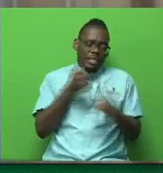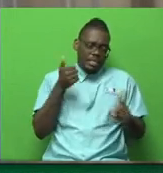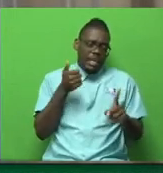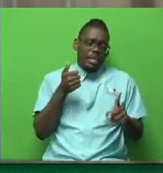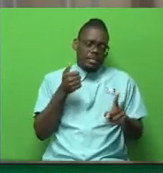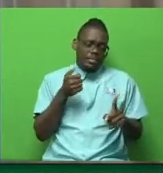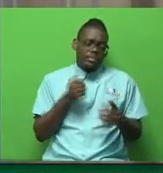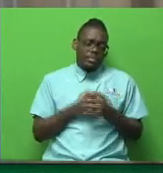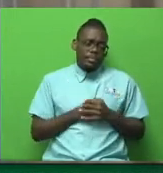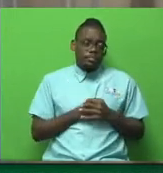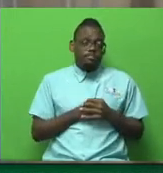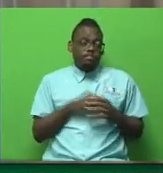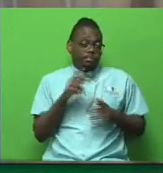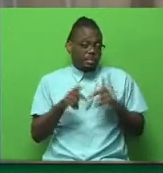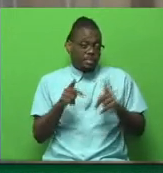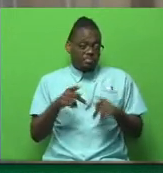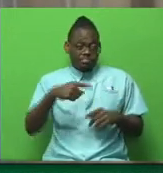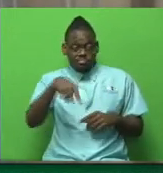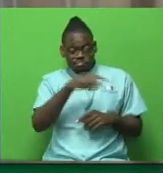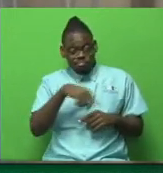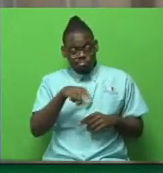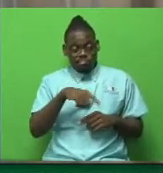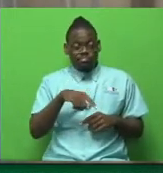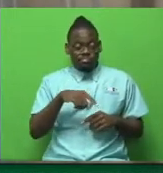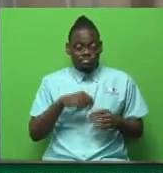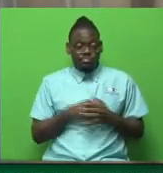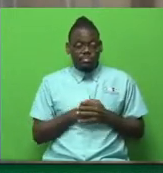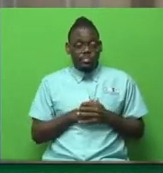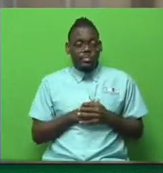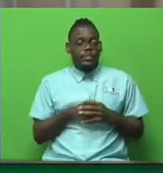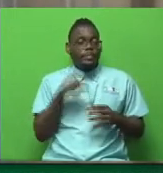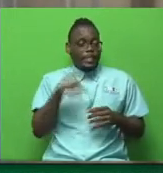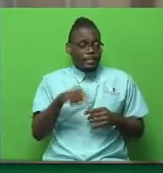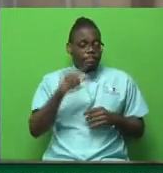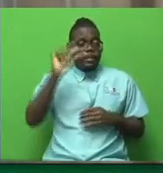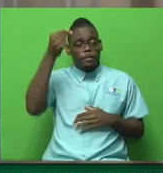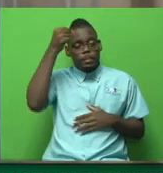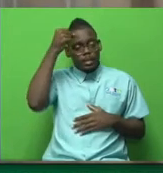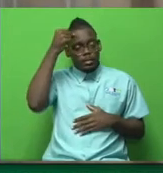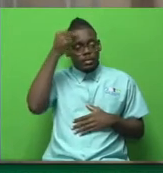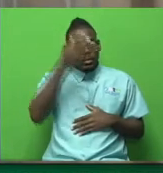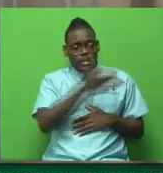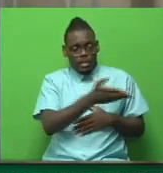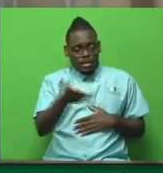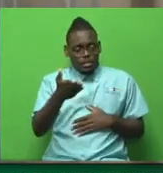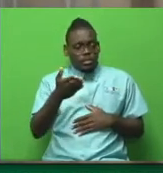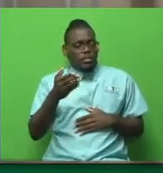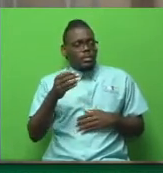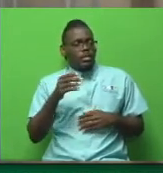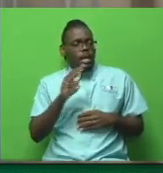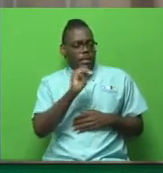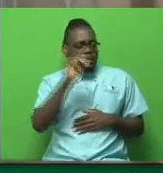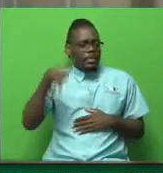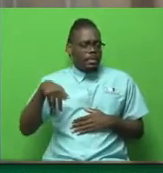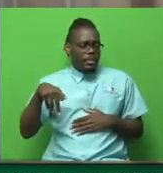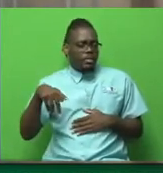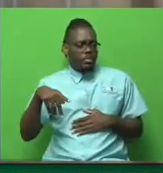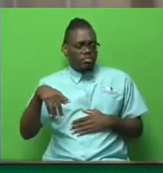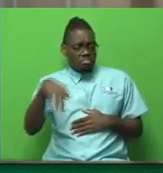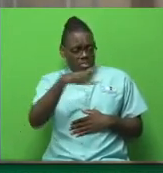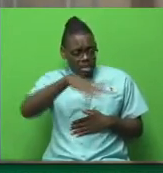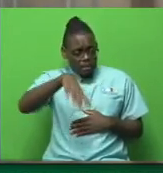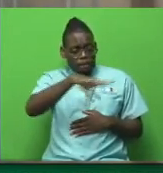the coffin Madam speaker this government these Ministers of government are so far removed